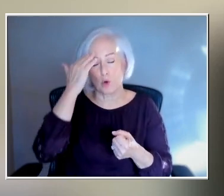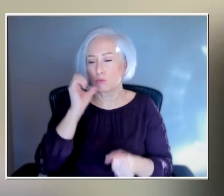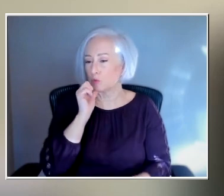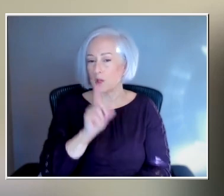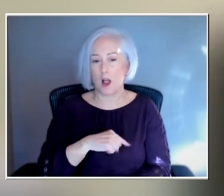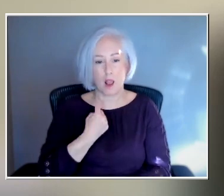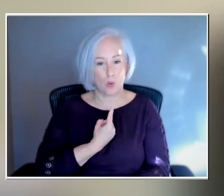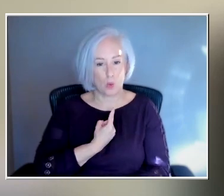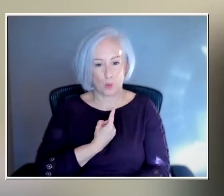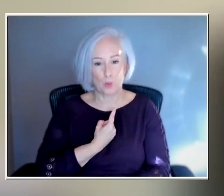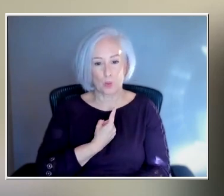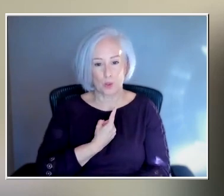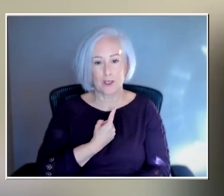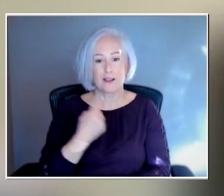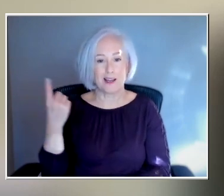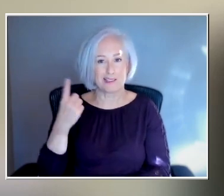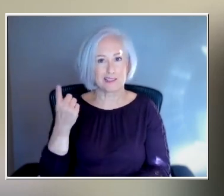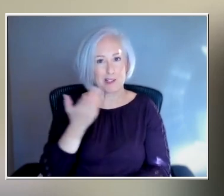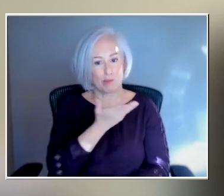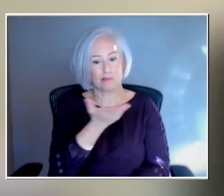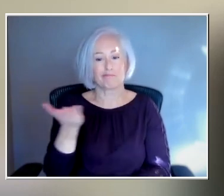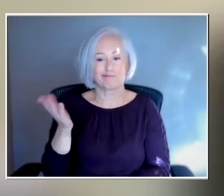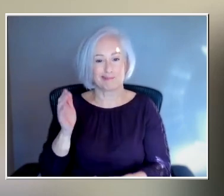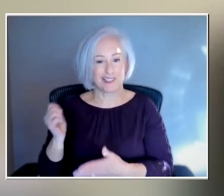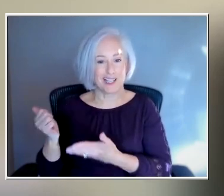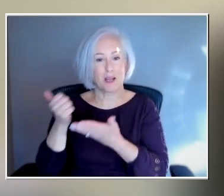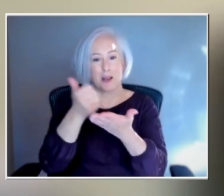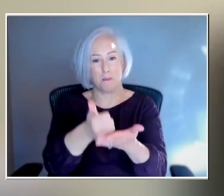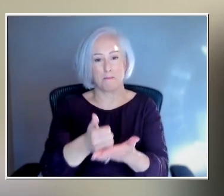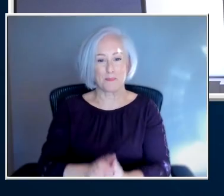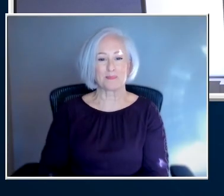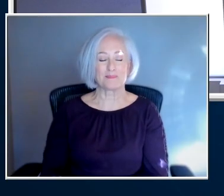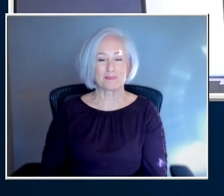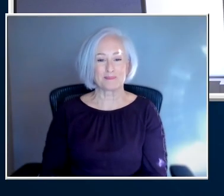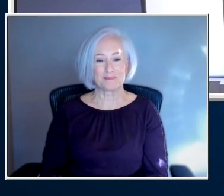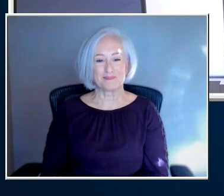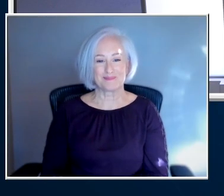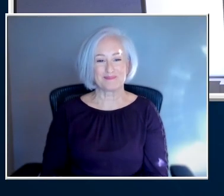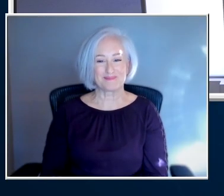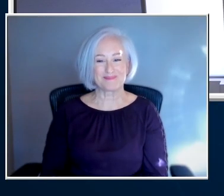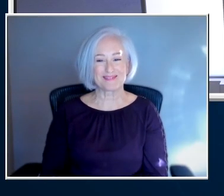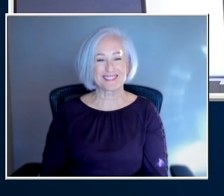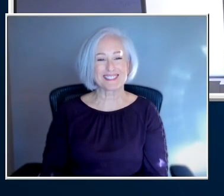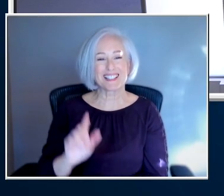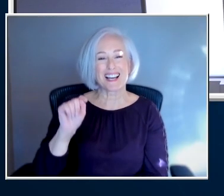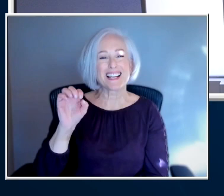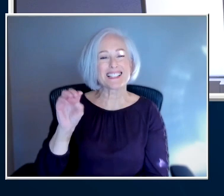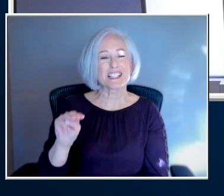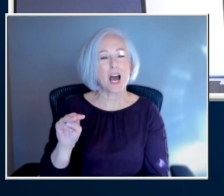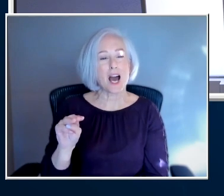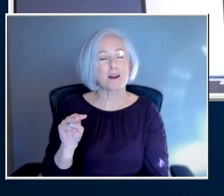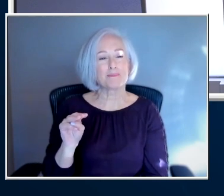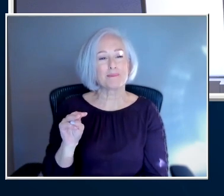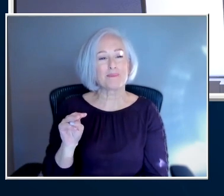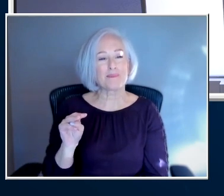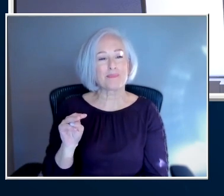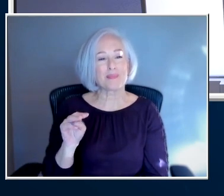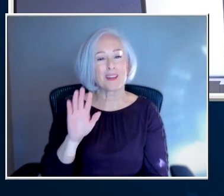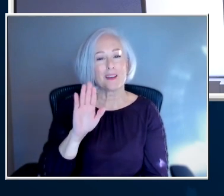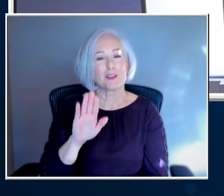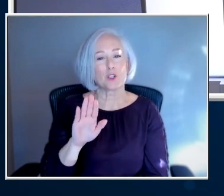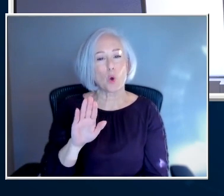is someone out there that can help you. Tom, what's the takeaway from a